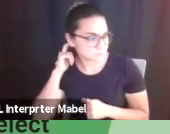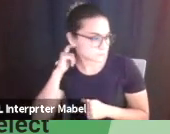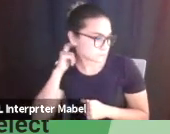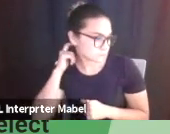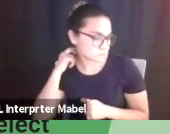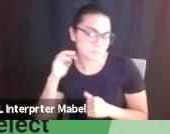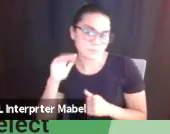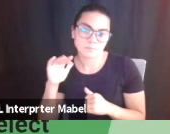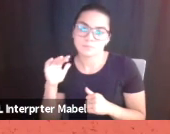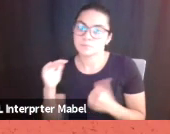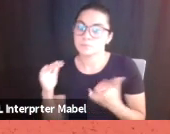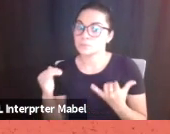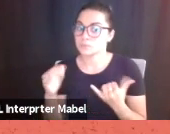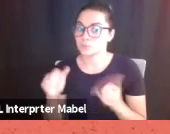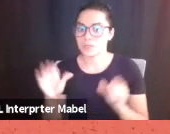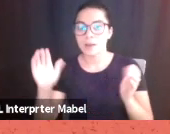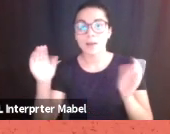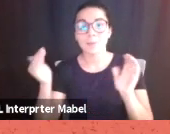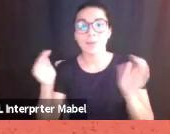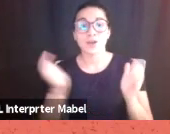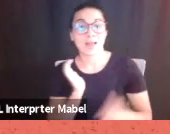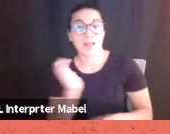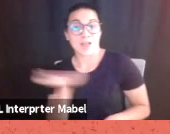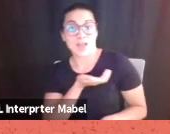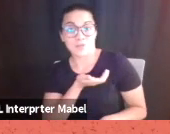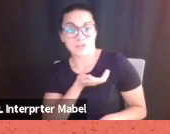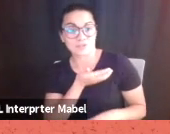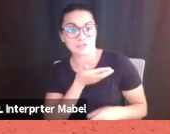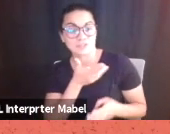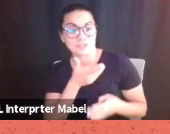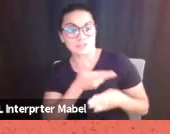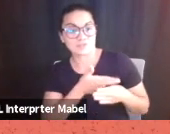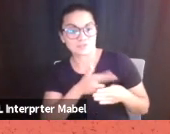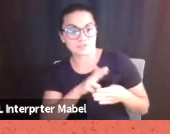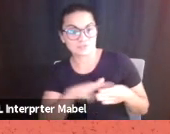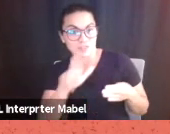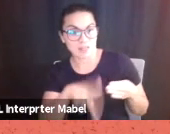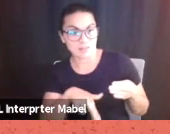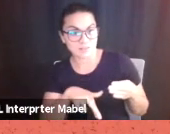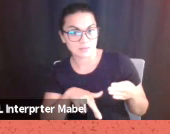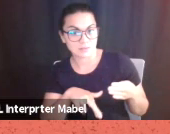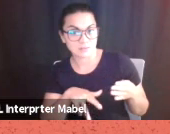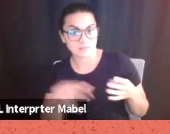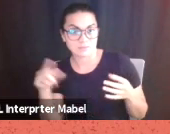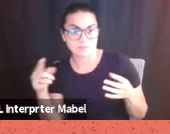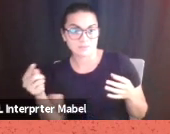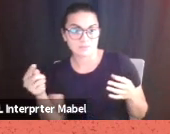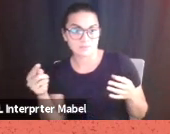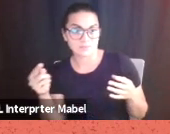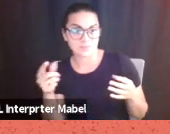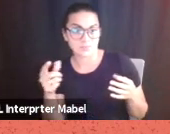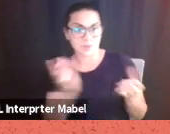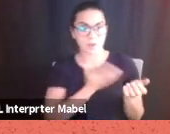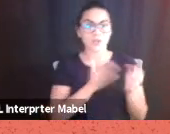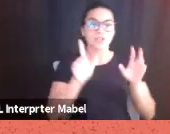And let us now compare our results to the actual results of our survey. I'll highlight